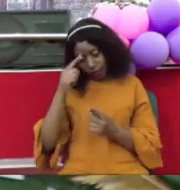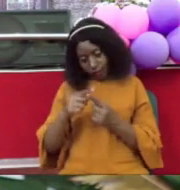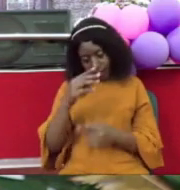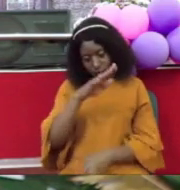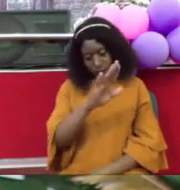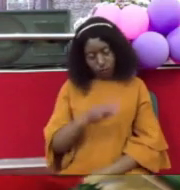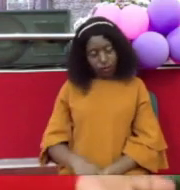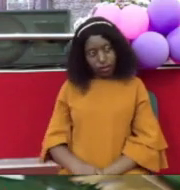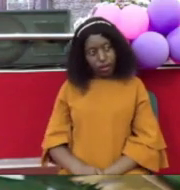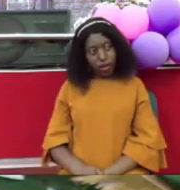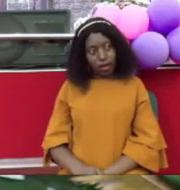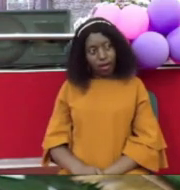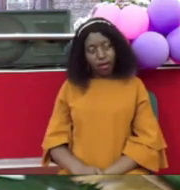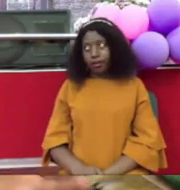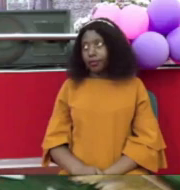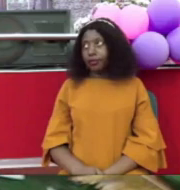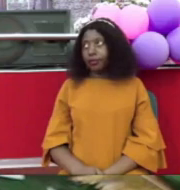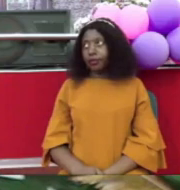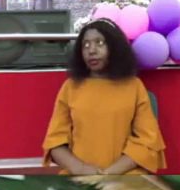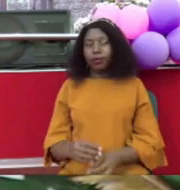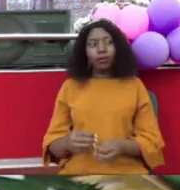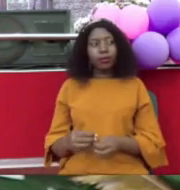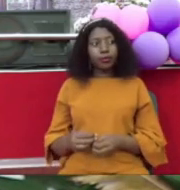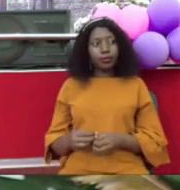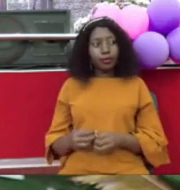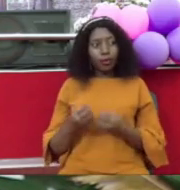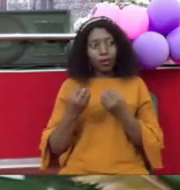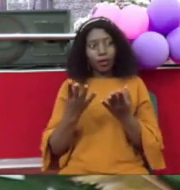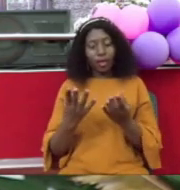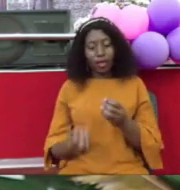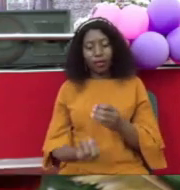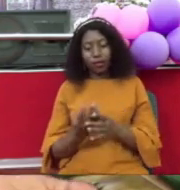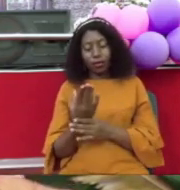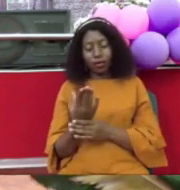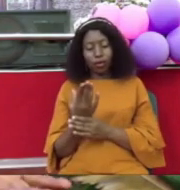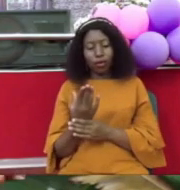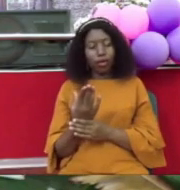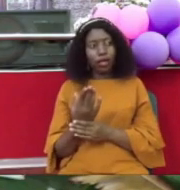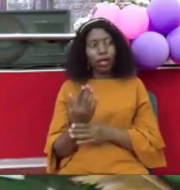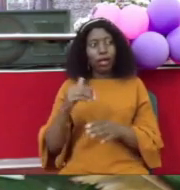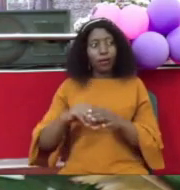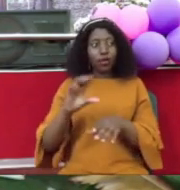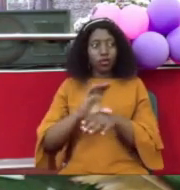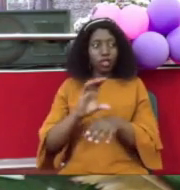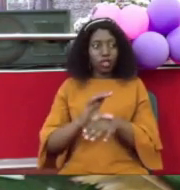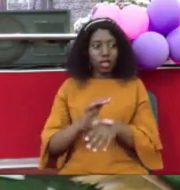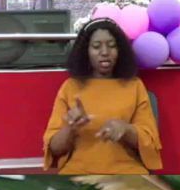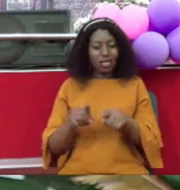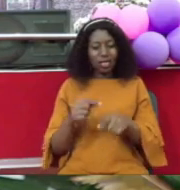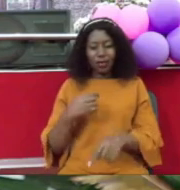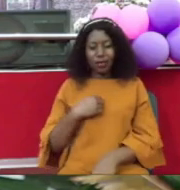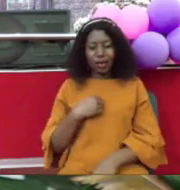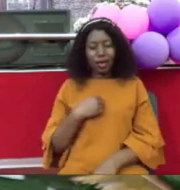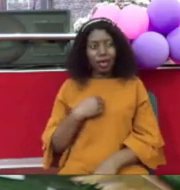kutimiliza makusudi yako. Me, I have grown in this church. Nimekuwa katika kanisa hili. And I'm able to do what I'm doing because I've been planted